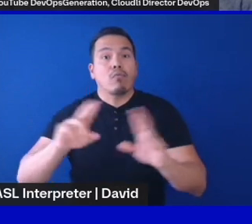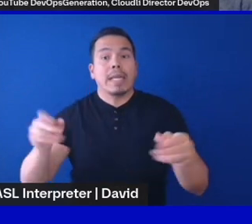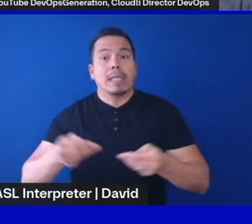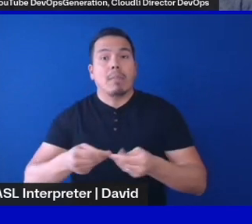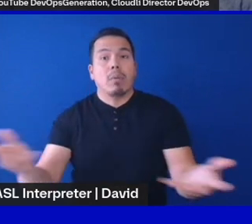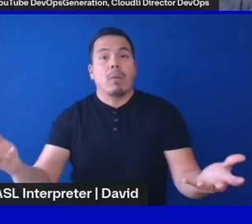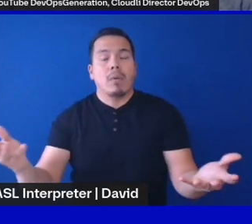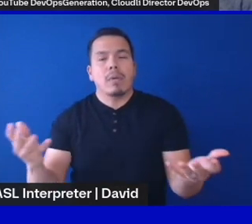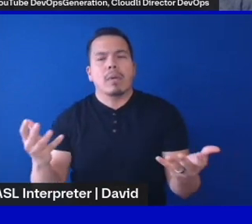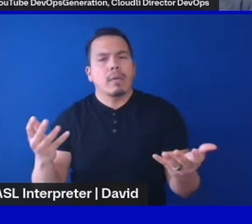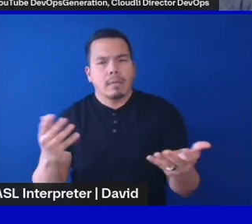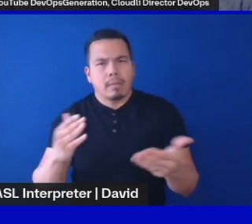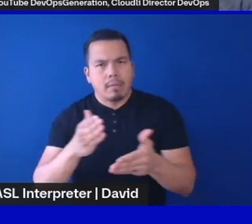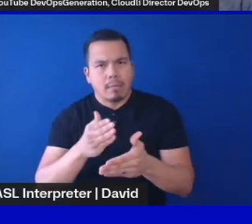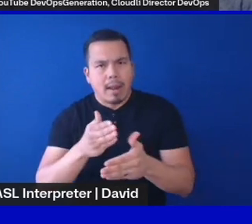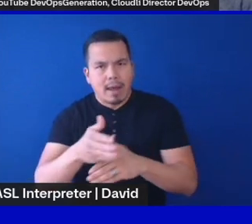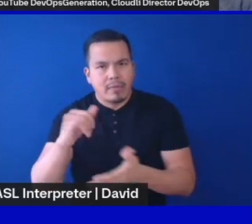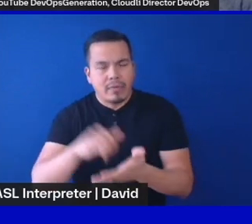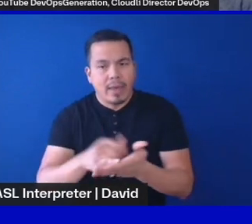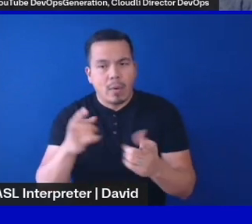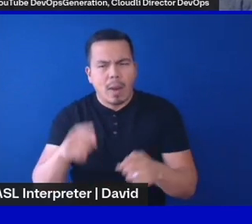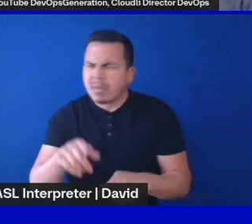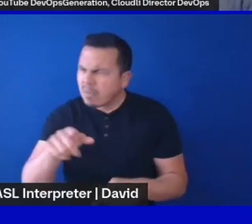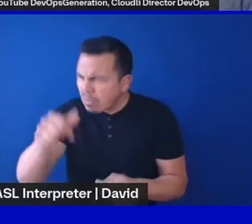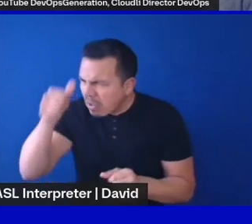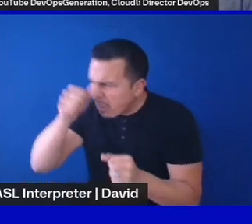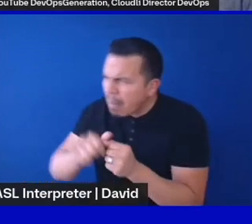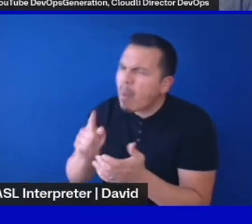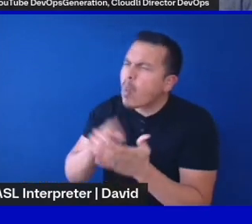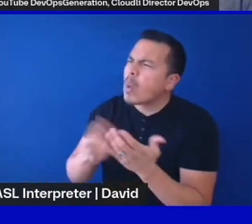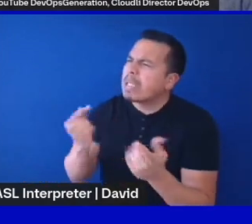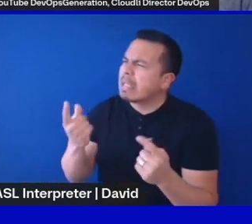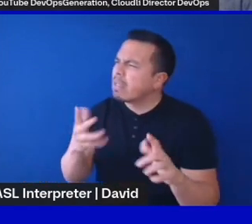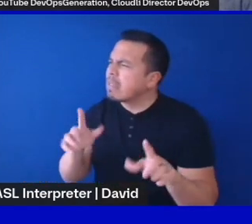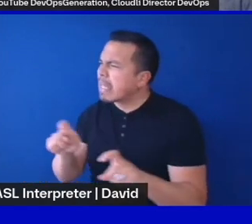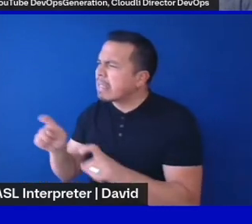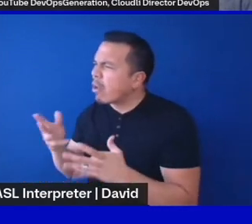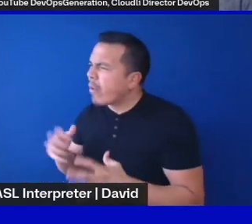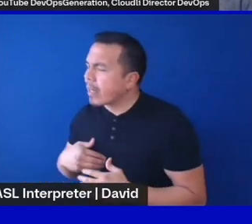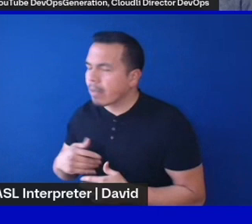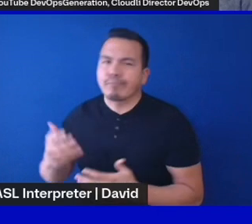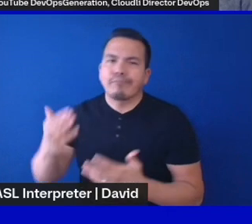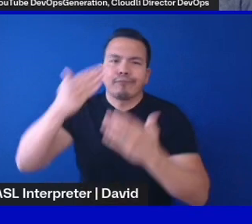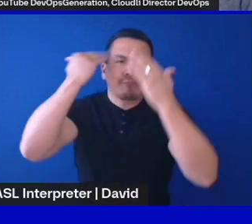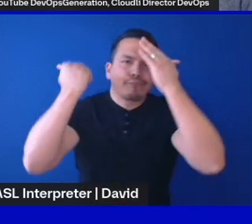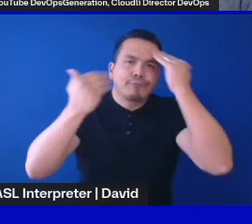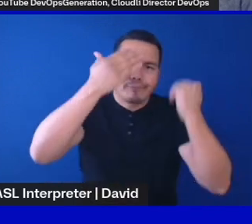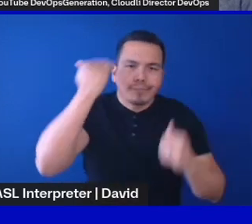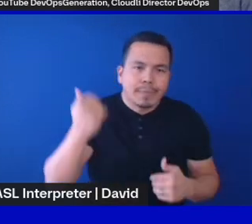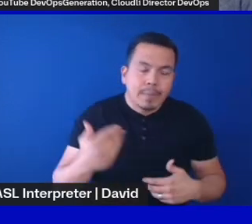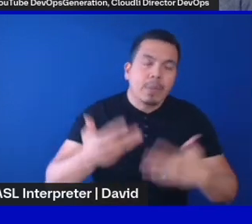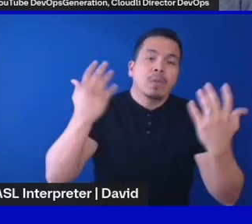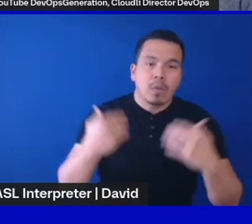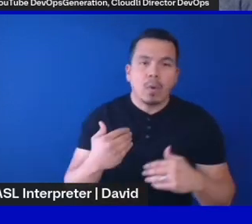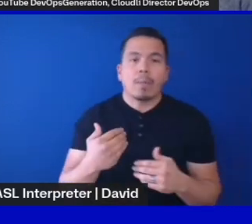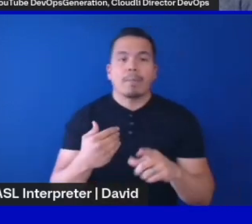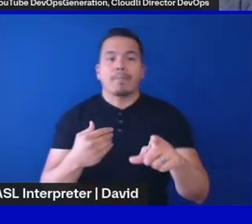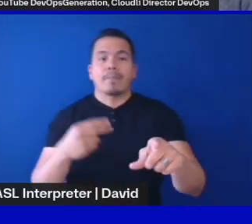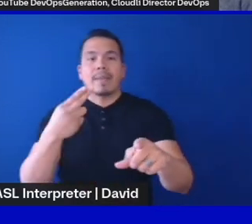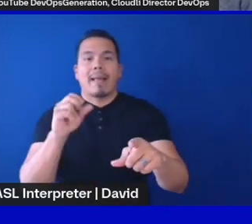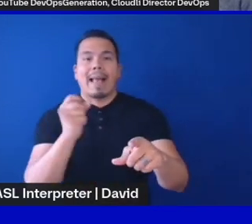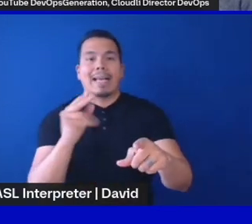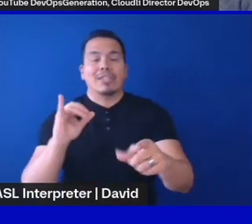then the question is, does anybody really remember what was tested? And so that brings us to, well, if you get your Hashistack